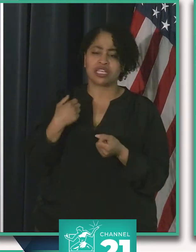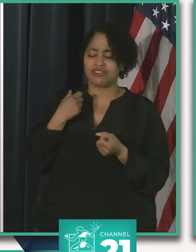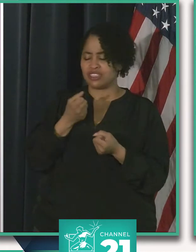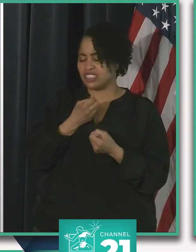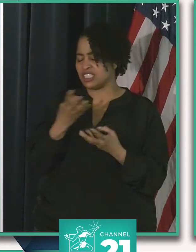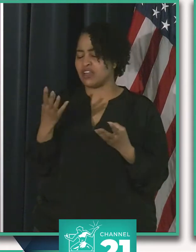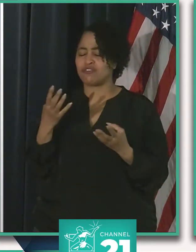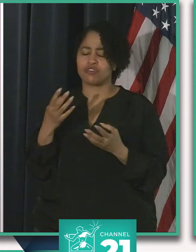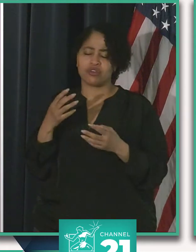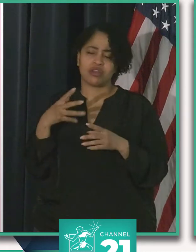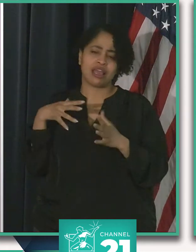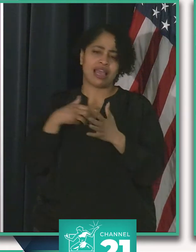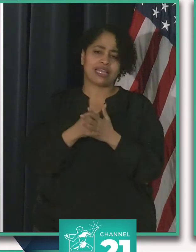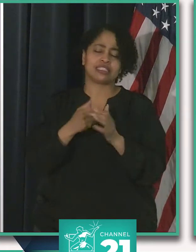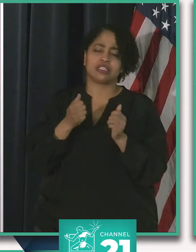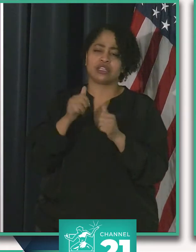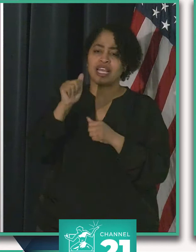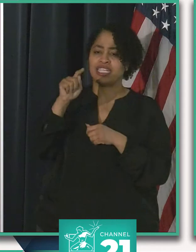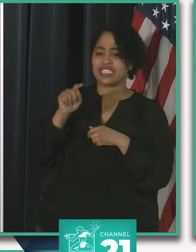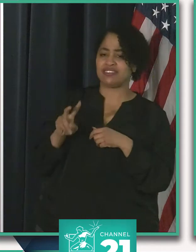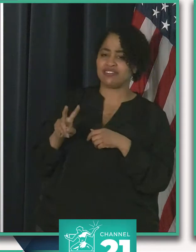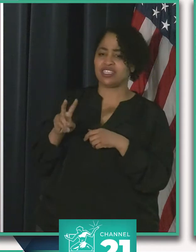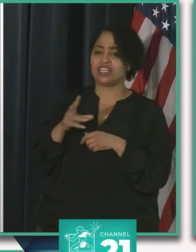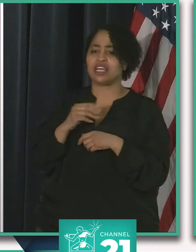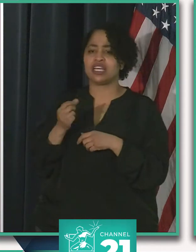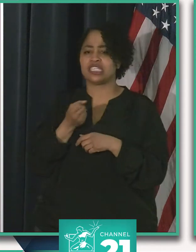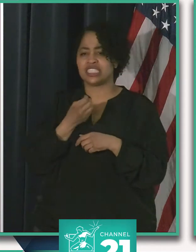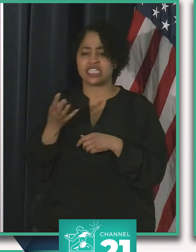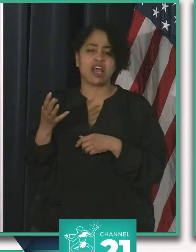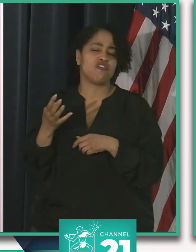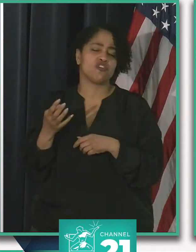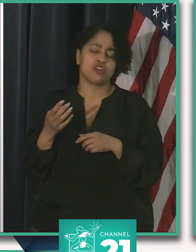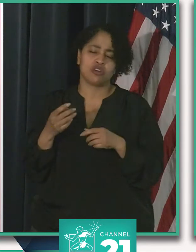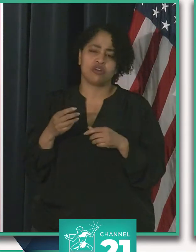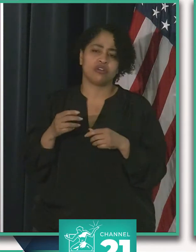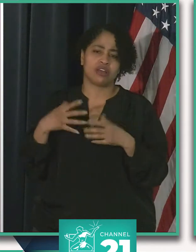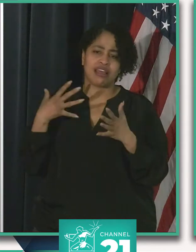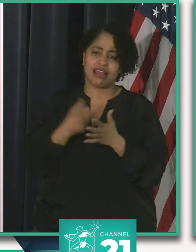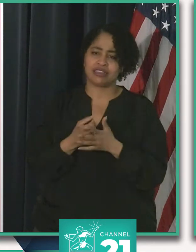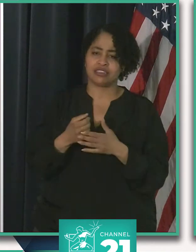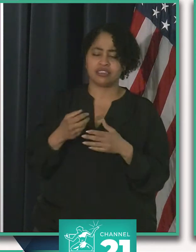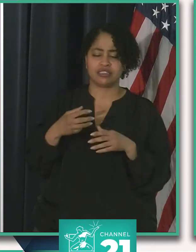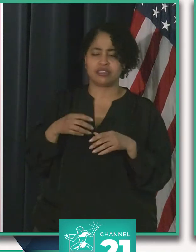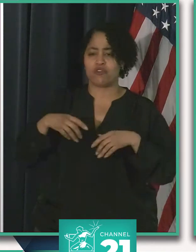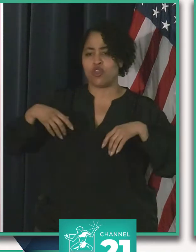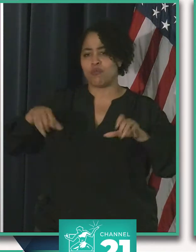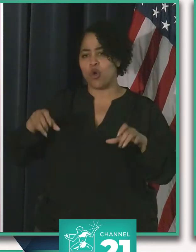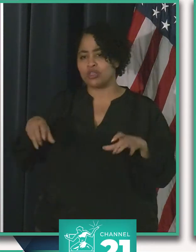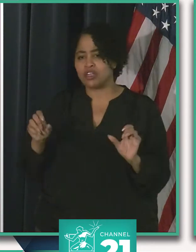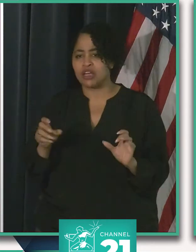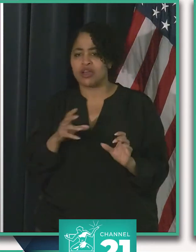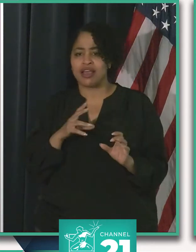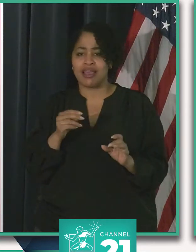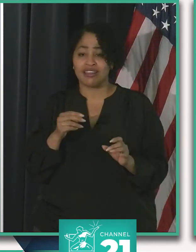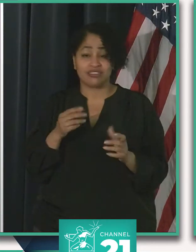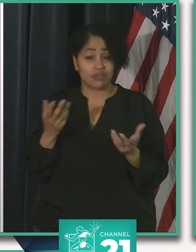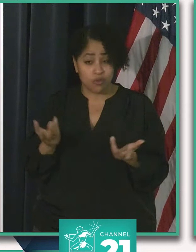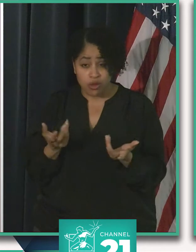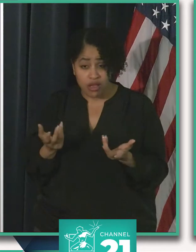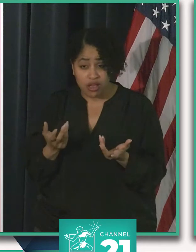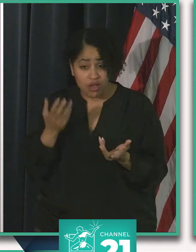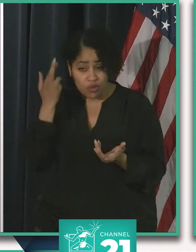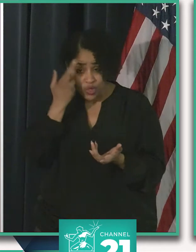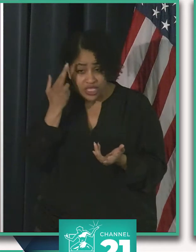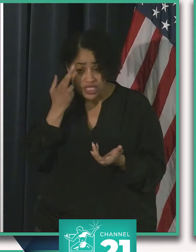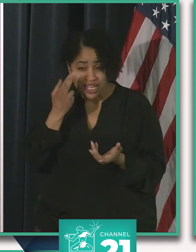involving ATVs, several accidents involving motorcycles, and the common cause, high